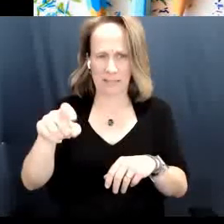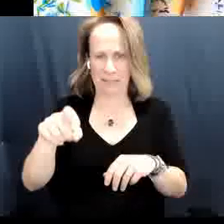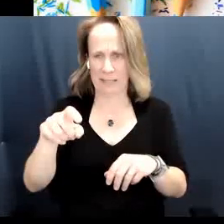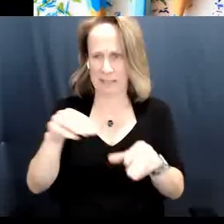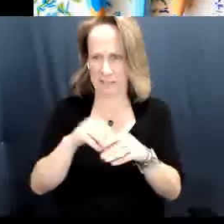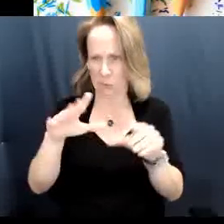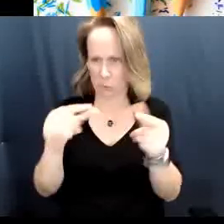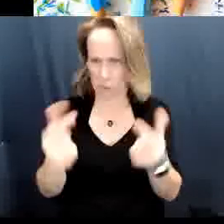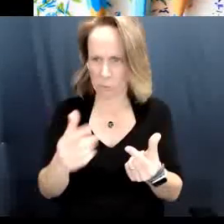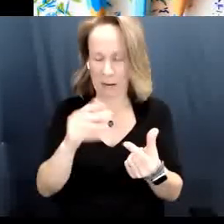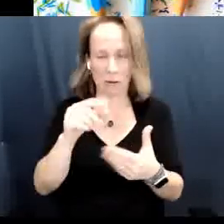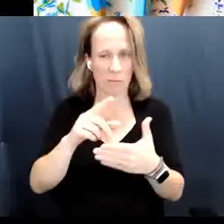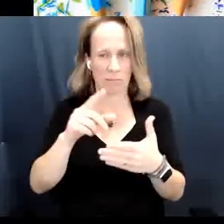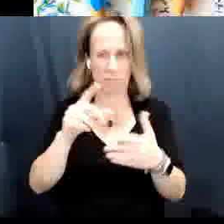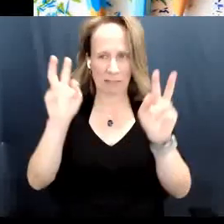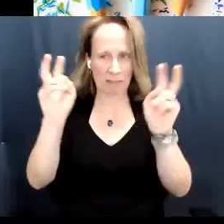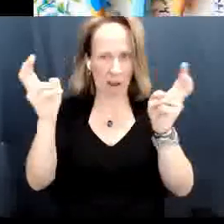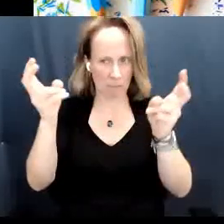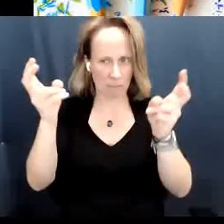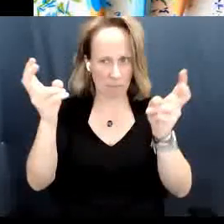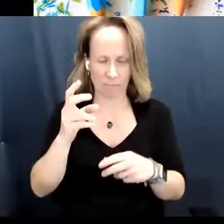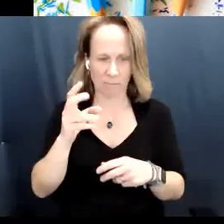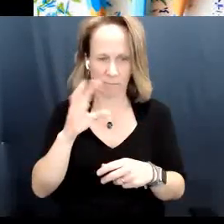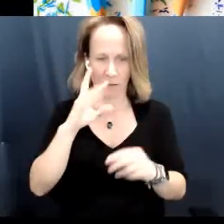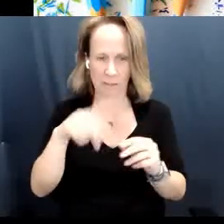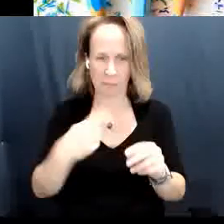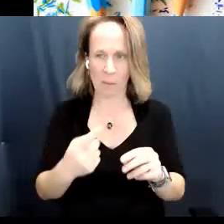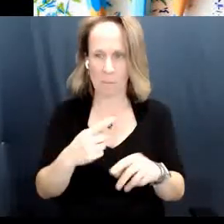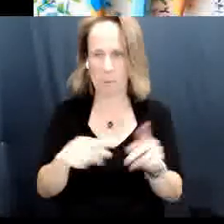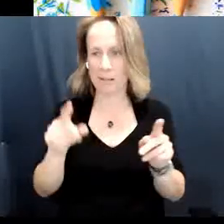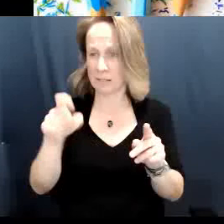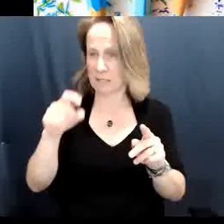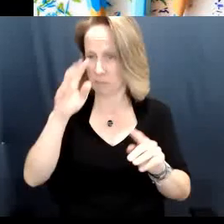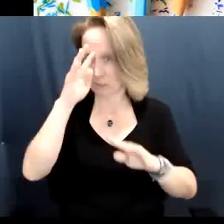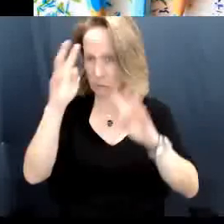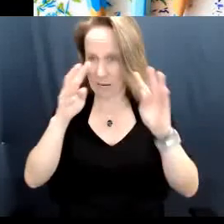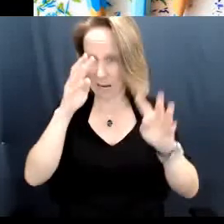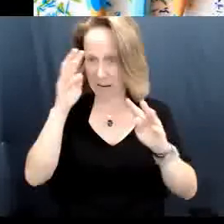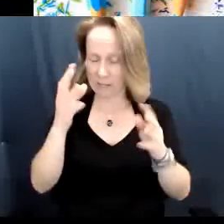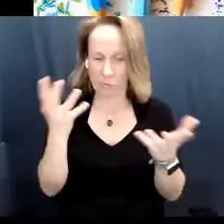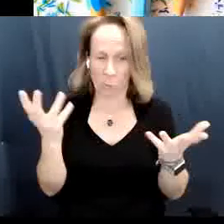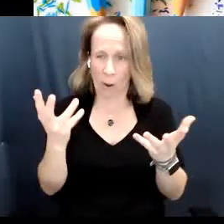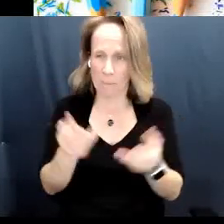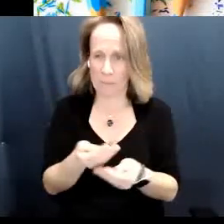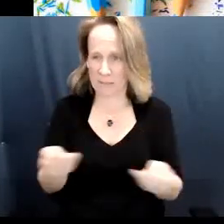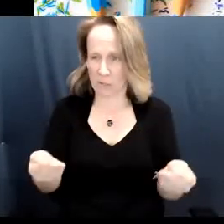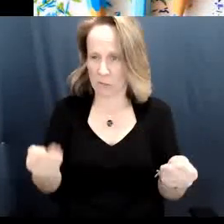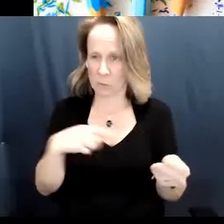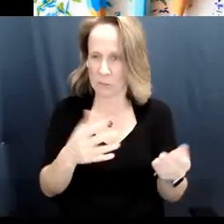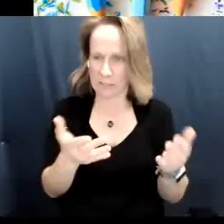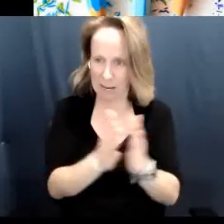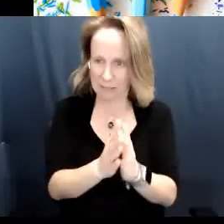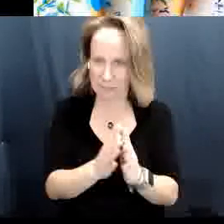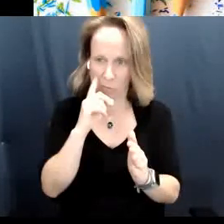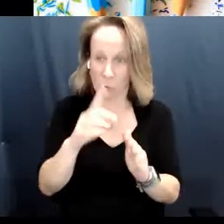group, but we need to be creative about what materials we're asking for and how we meet those